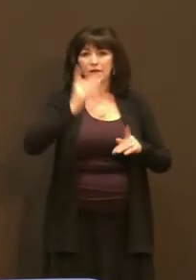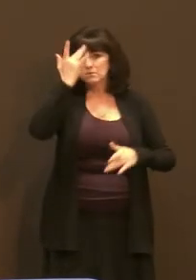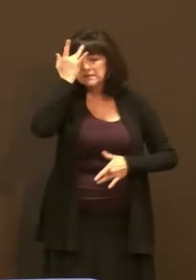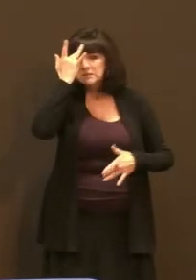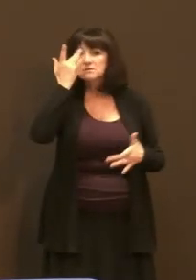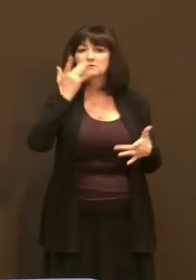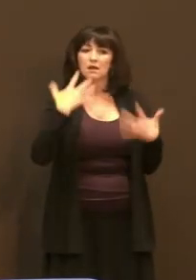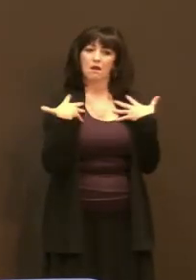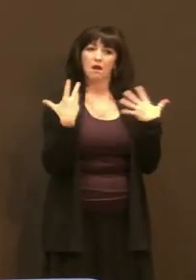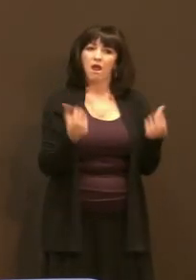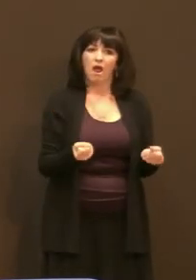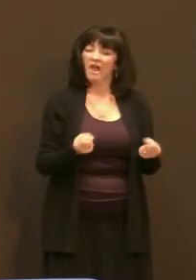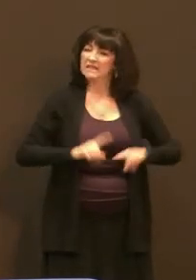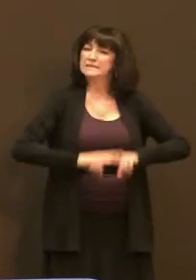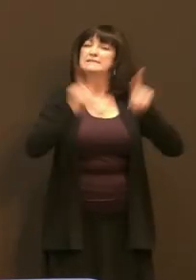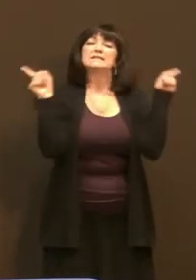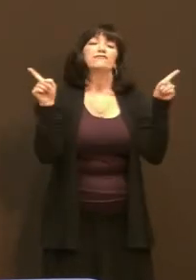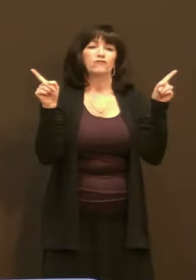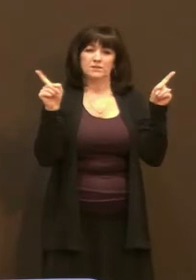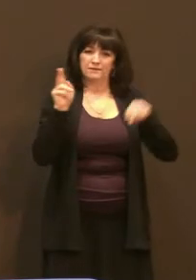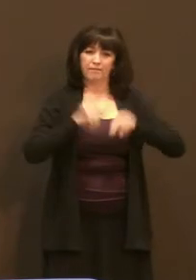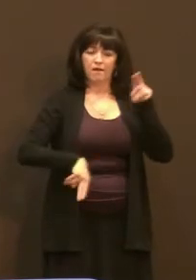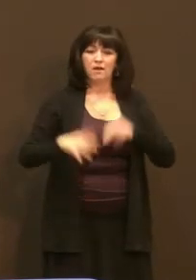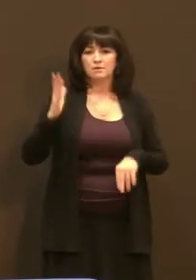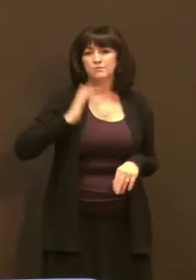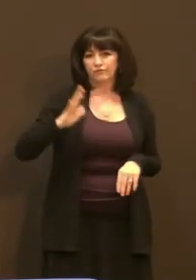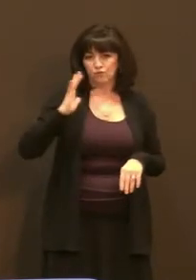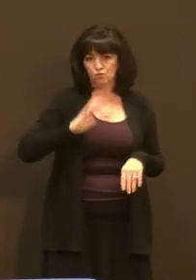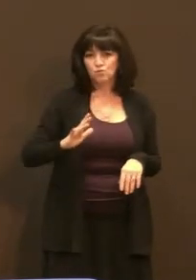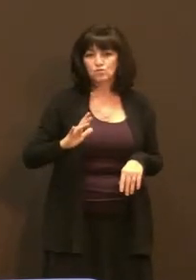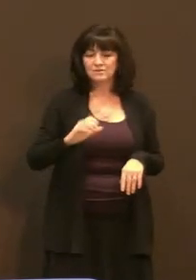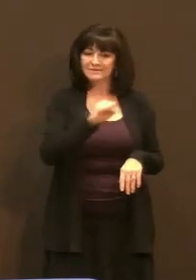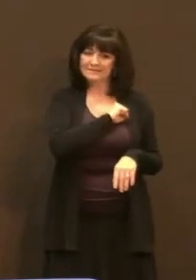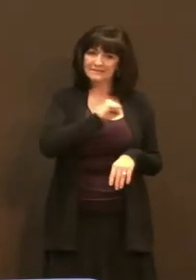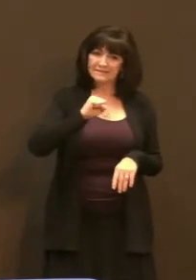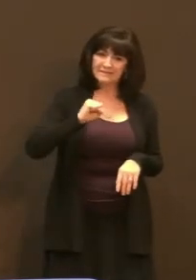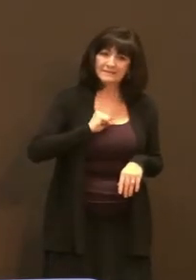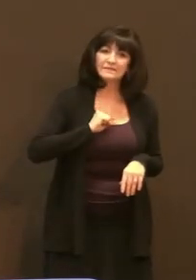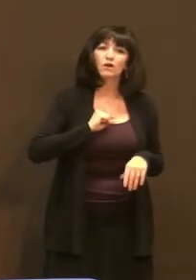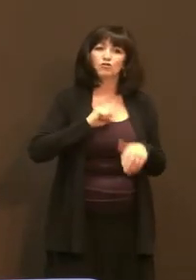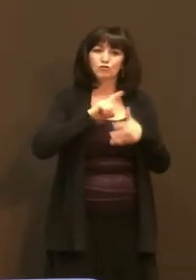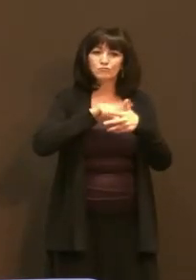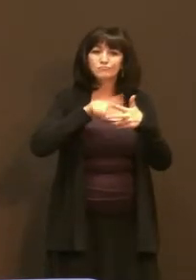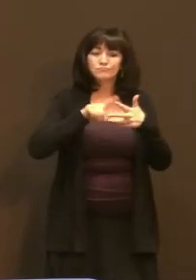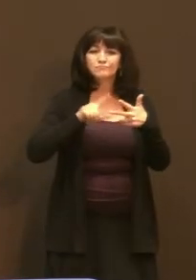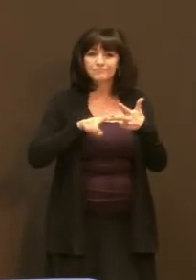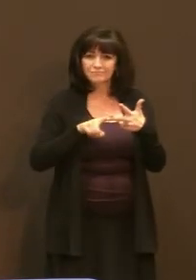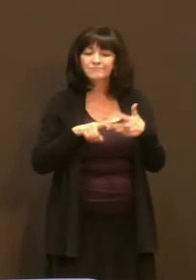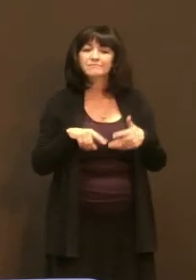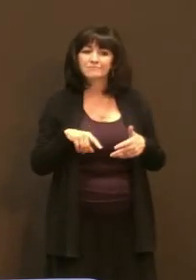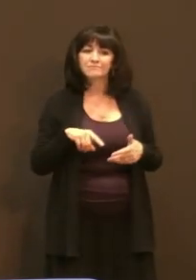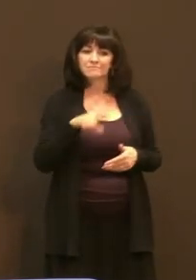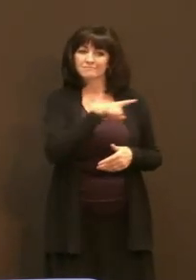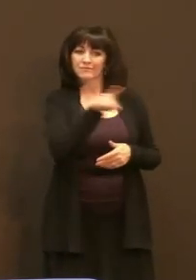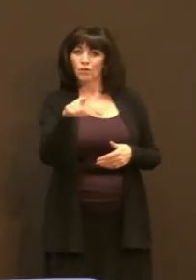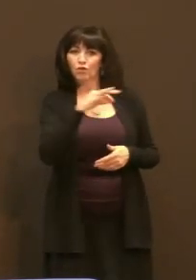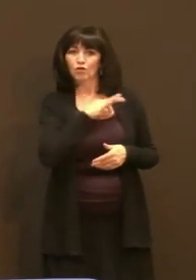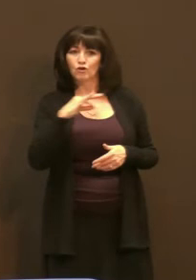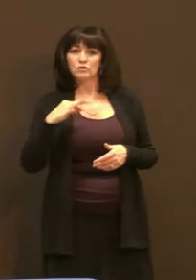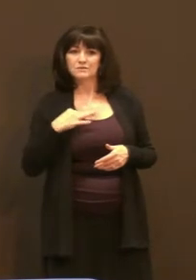staff at the congressional delegation, Senator Carper, Senator Coons, Congresswoman Blunt Rochester, and their